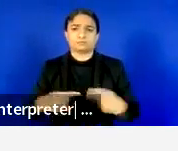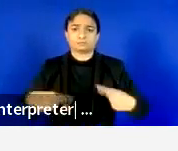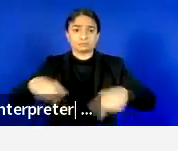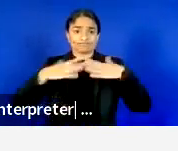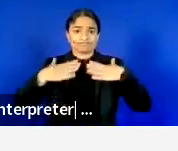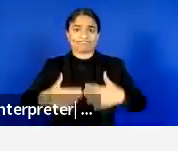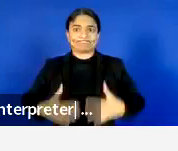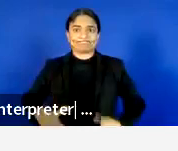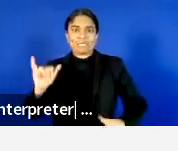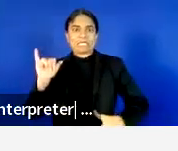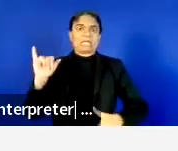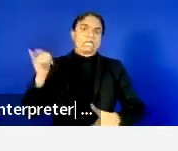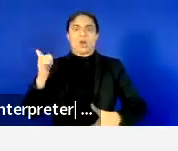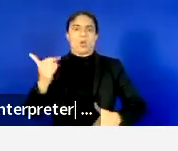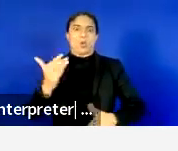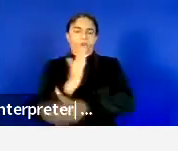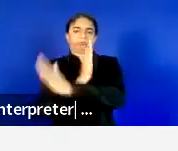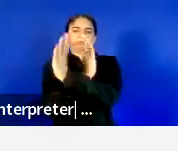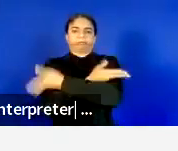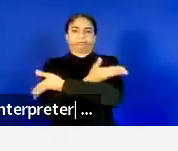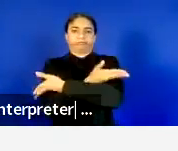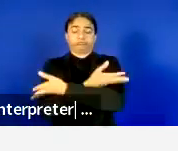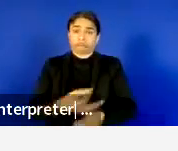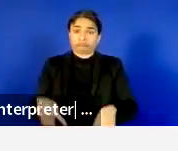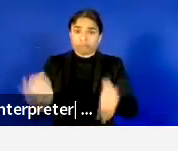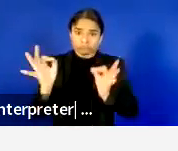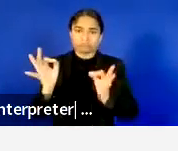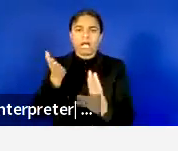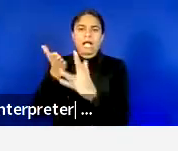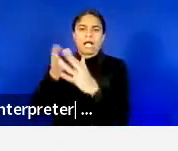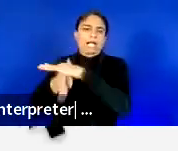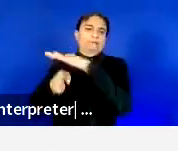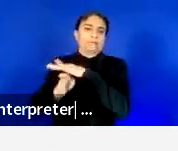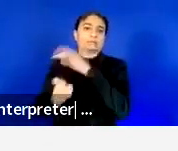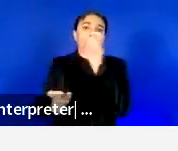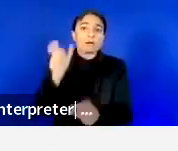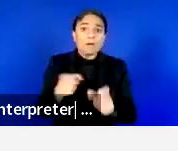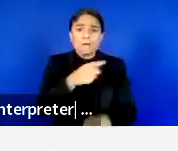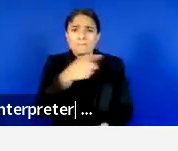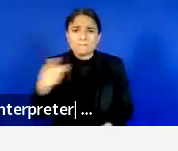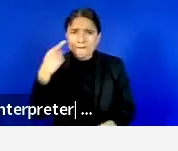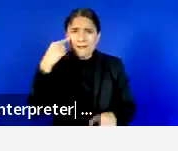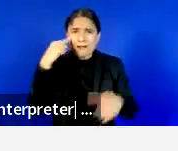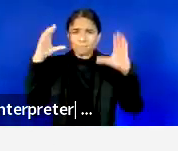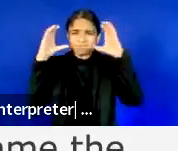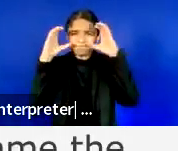low vision with me, so I can easily spot them. Yeah.